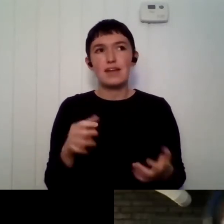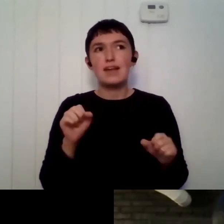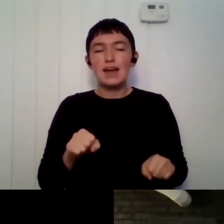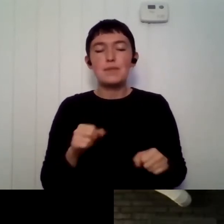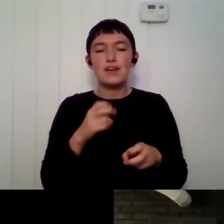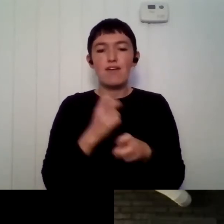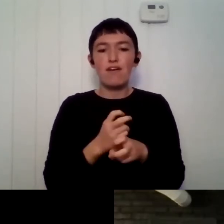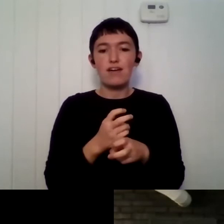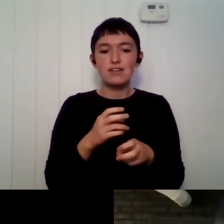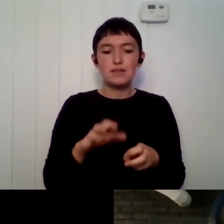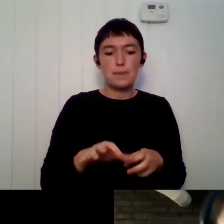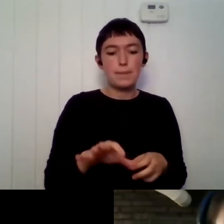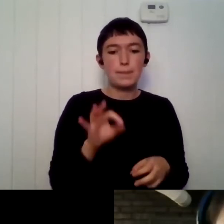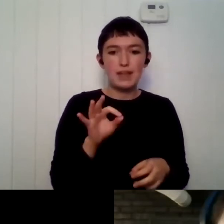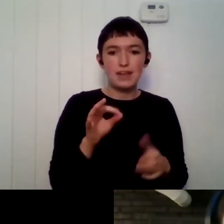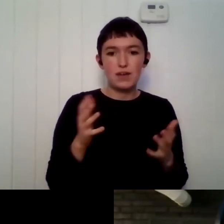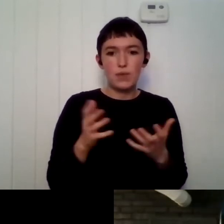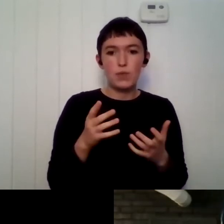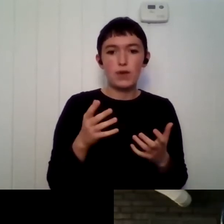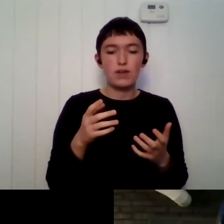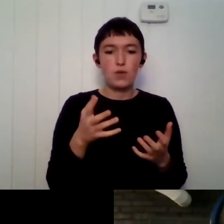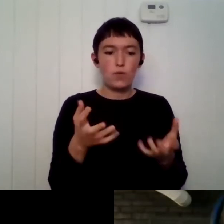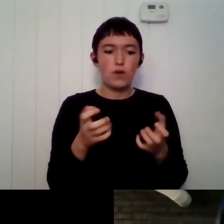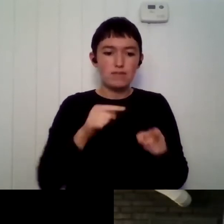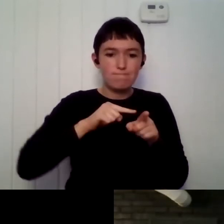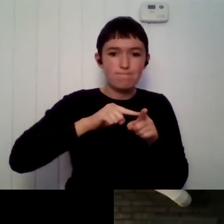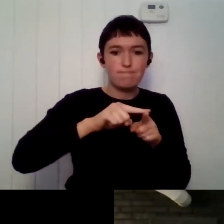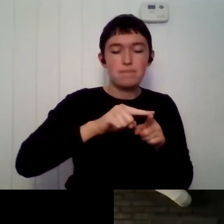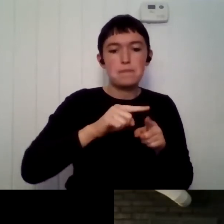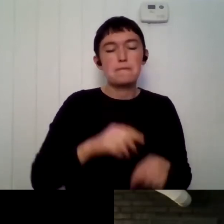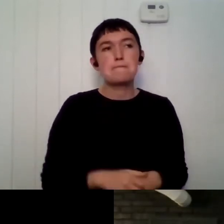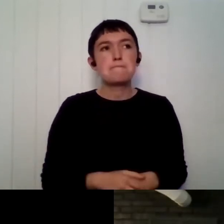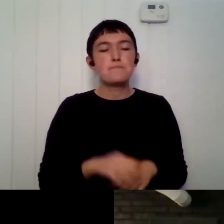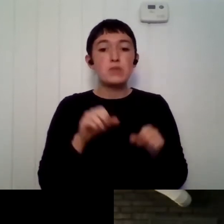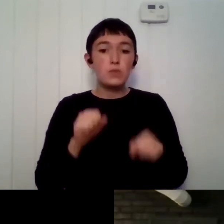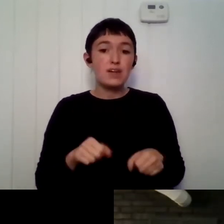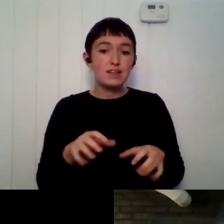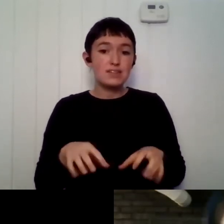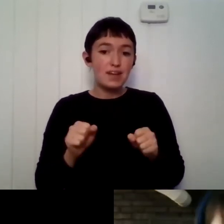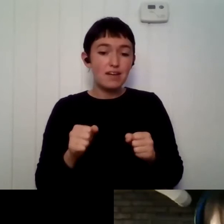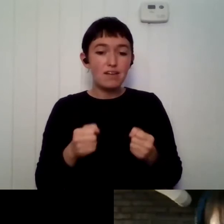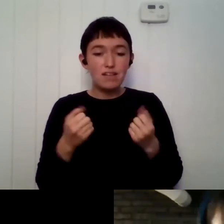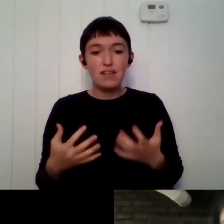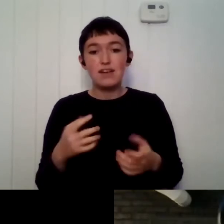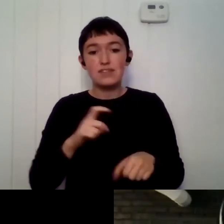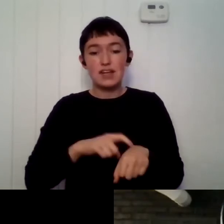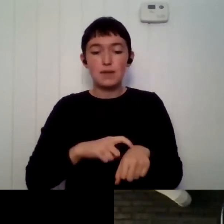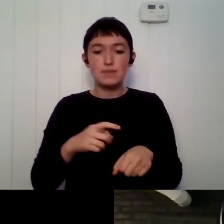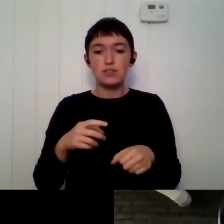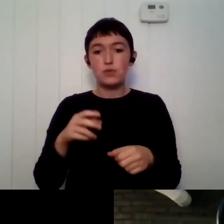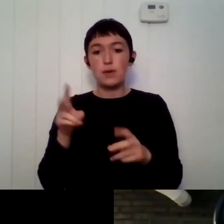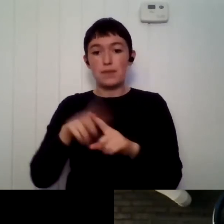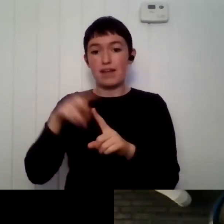In academia, at least it can take up a lot of time to apply for things like funding, research funding for your ideas. And it can be a